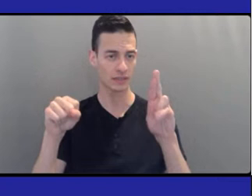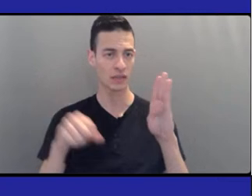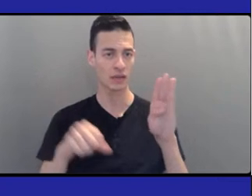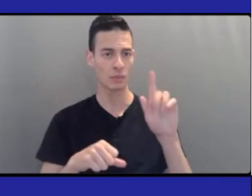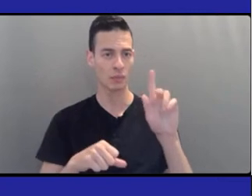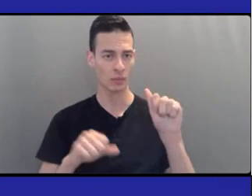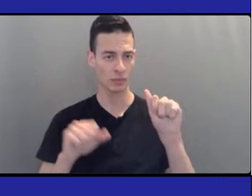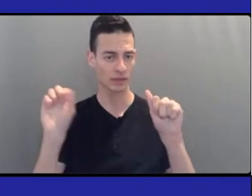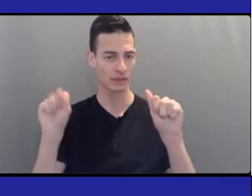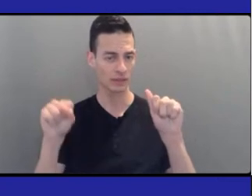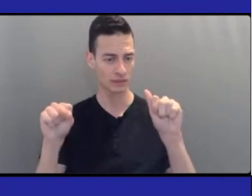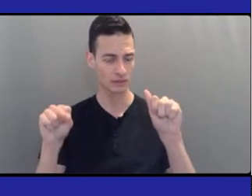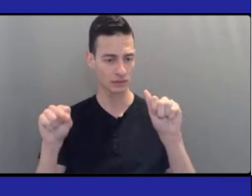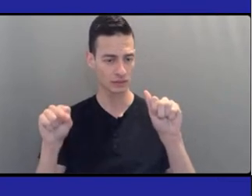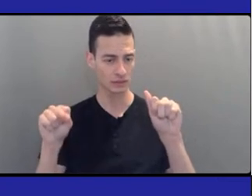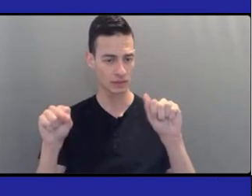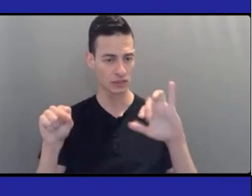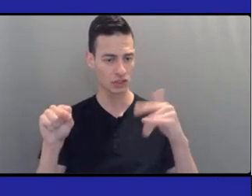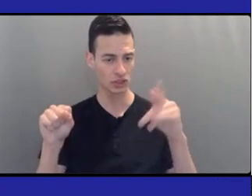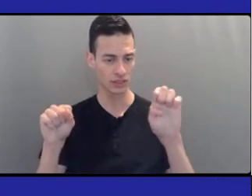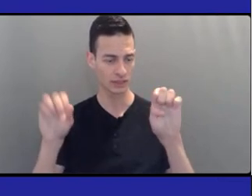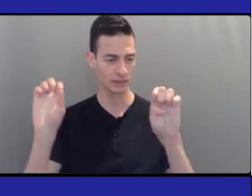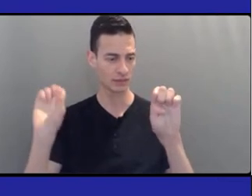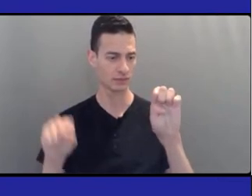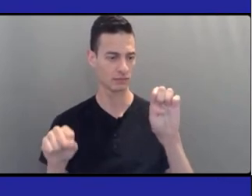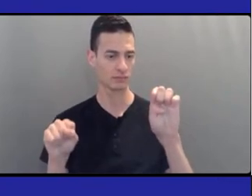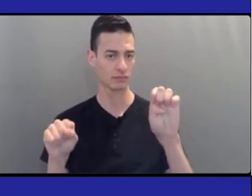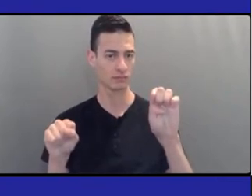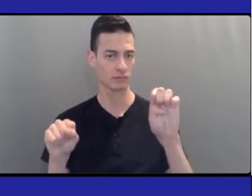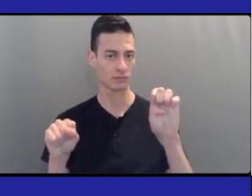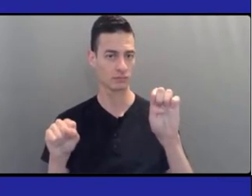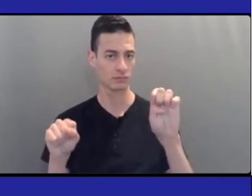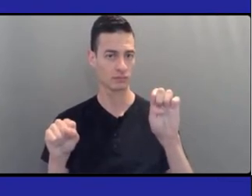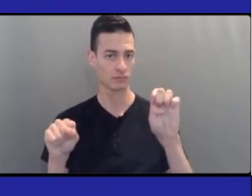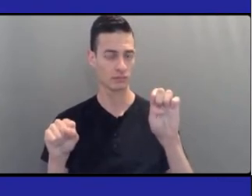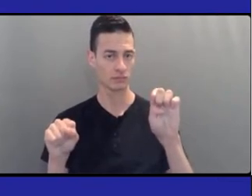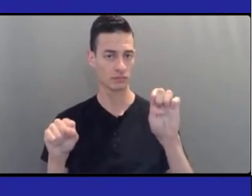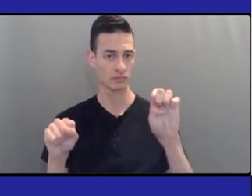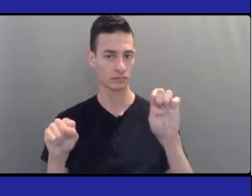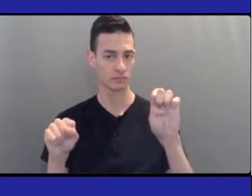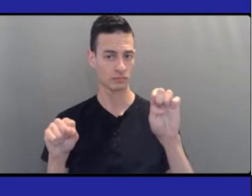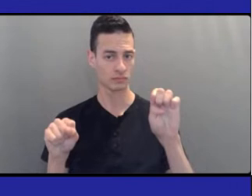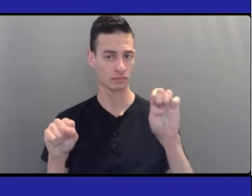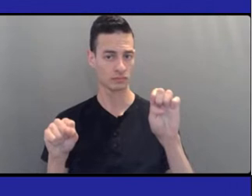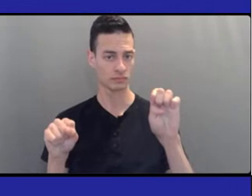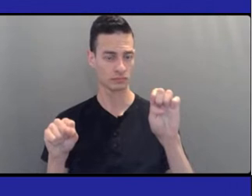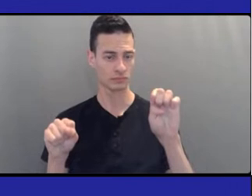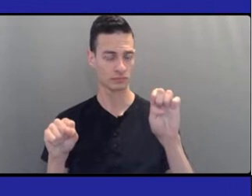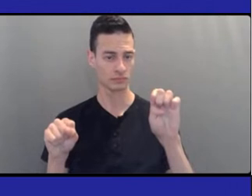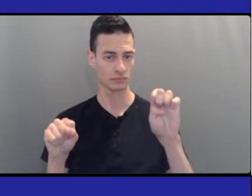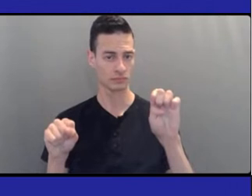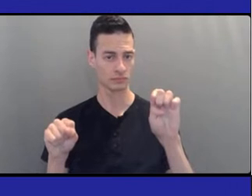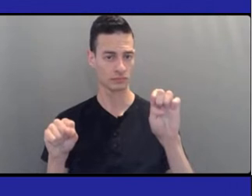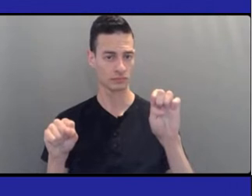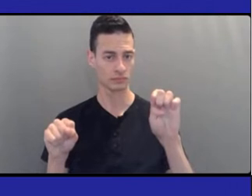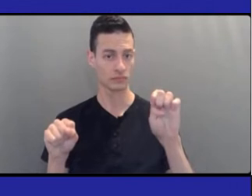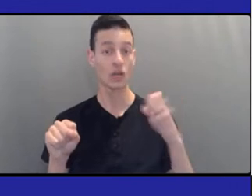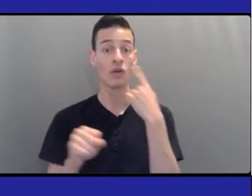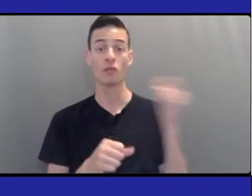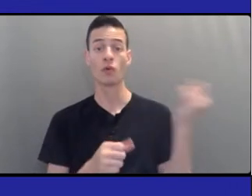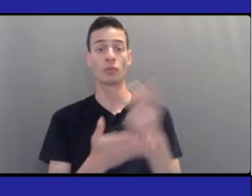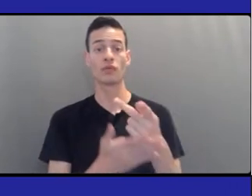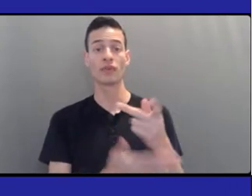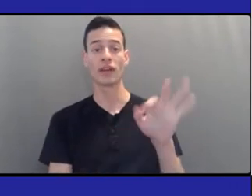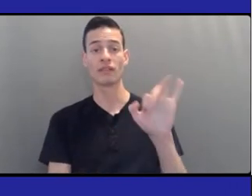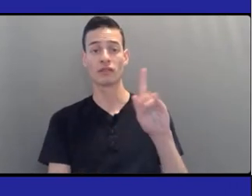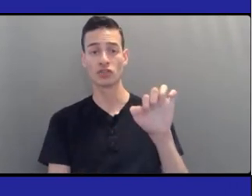Piñero? Yes. And Jackie Rowe Adams? On the appointment, approving Frederick Covino, Dr. Katz?